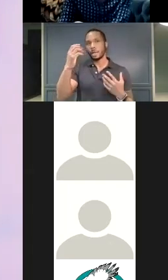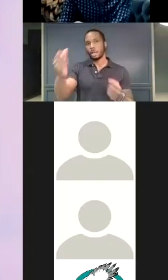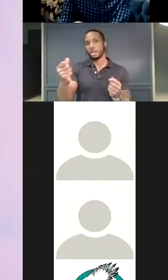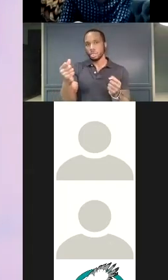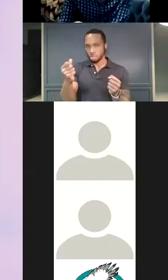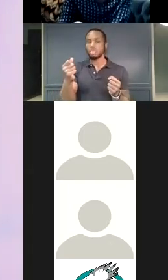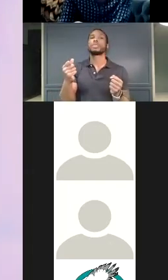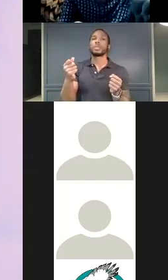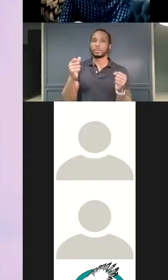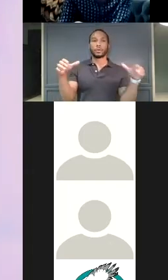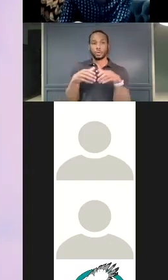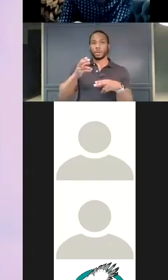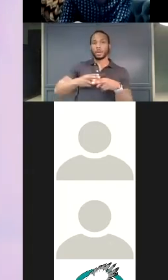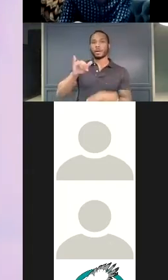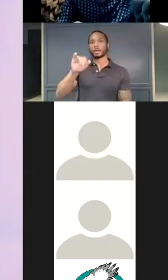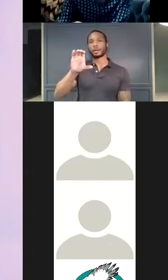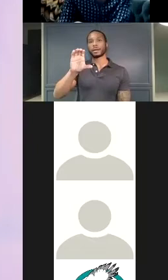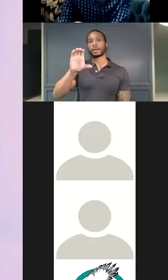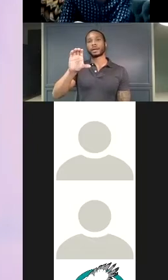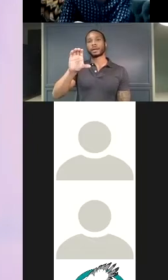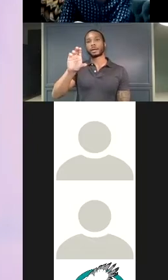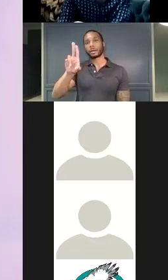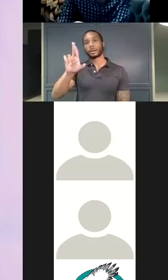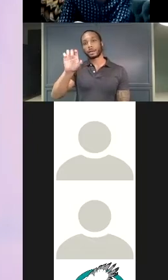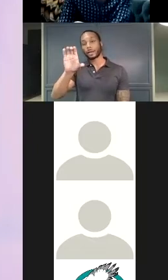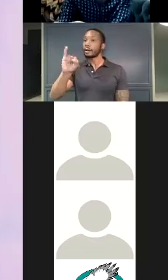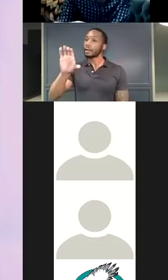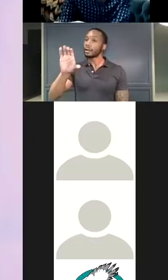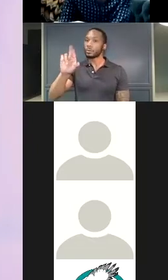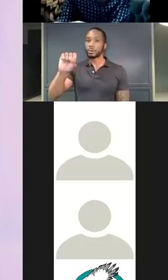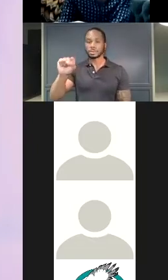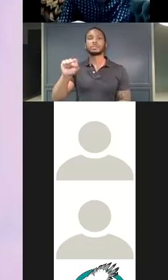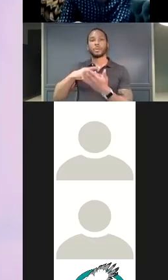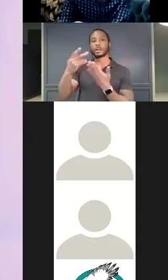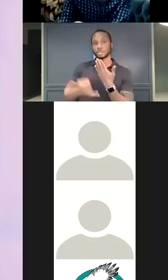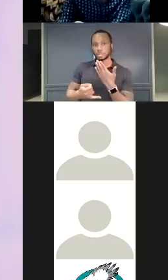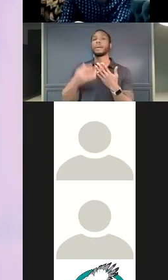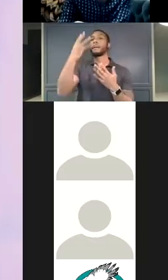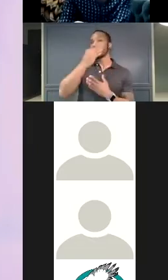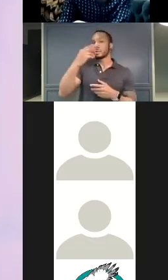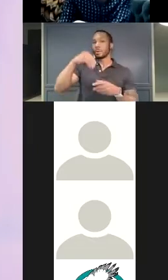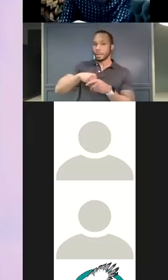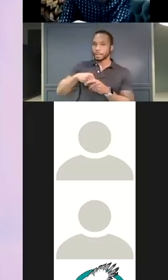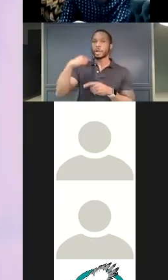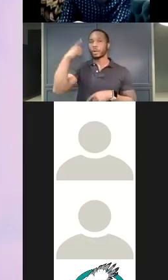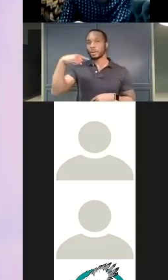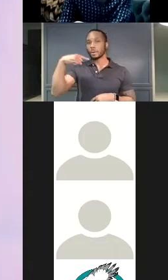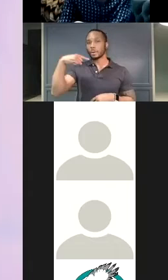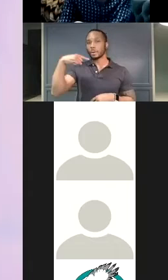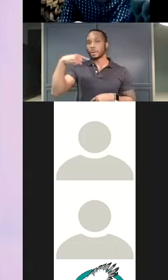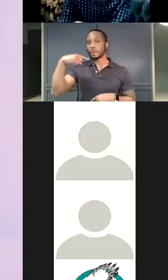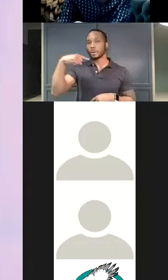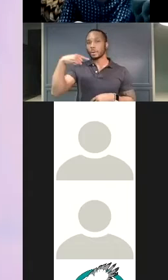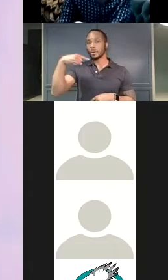called the Icarus Project. It says, there is beauty in a crazy crooked mind. Birds with perfectly symmetrical